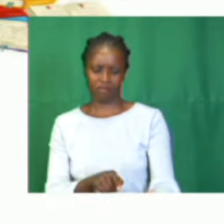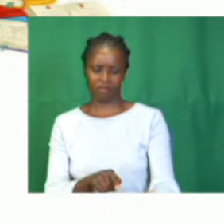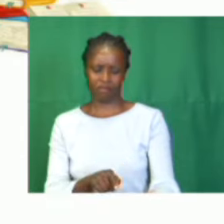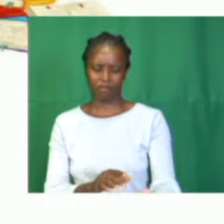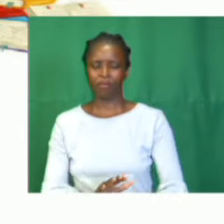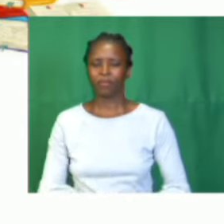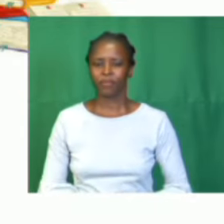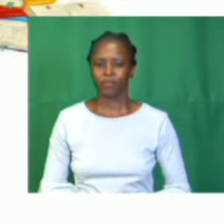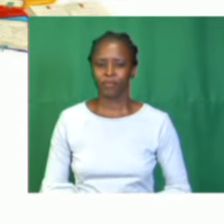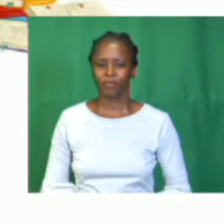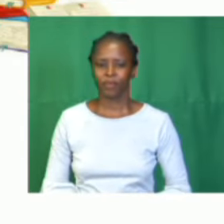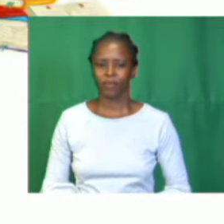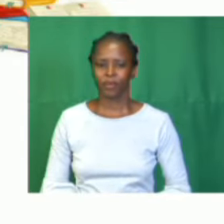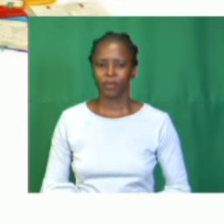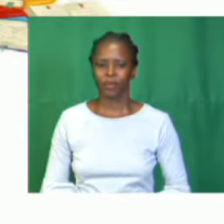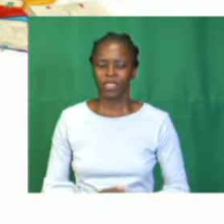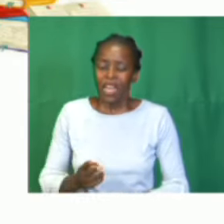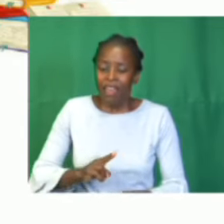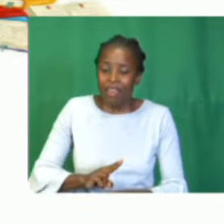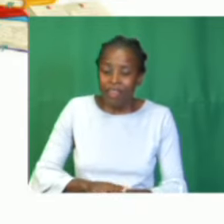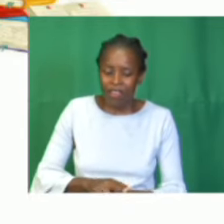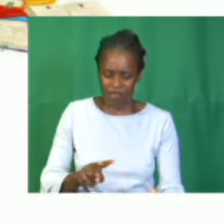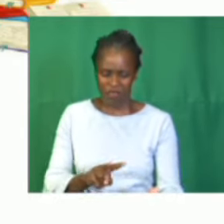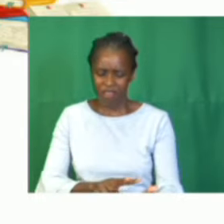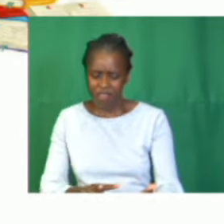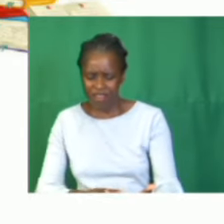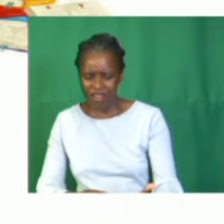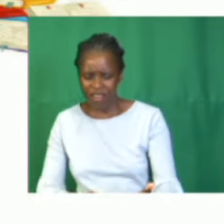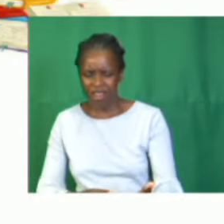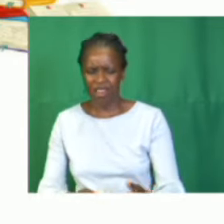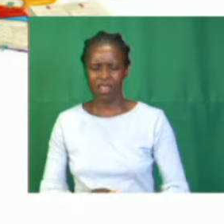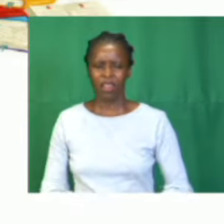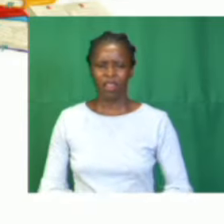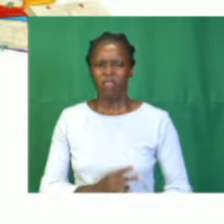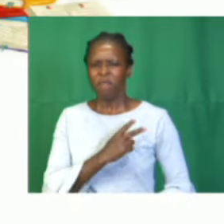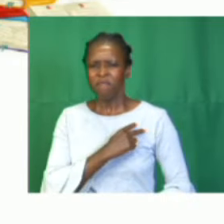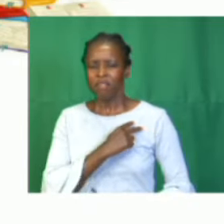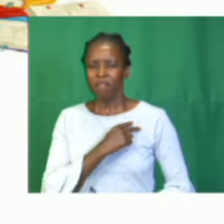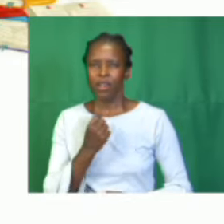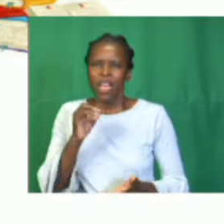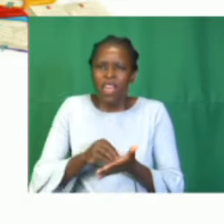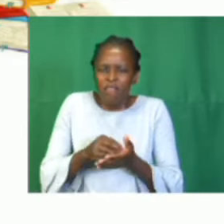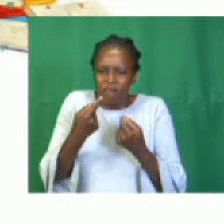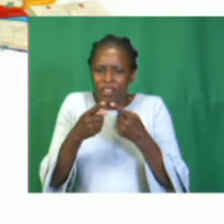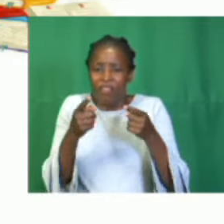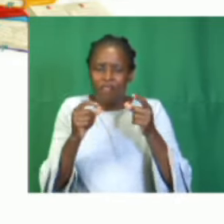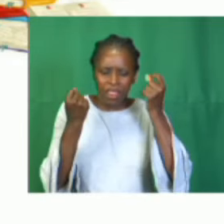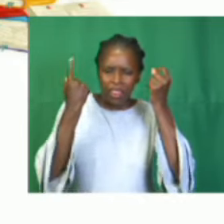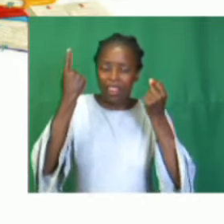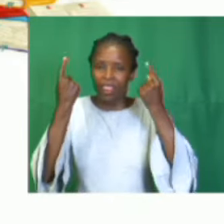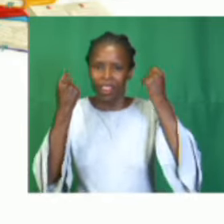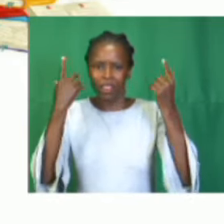to understand. Also, reading allows one to be very imaginative, and it also expands your